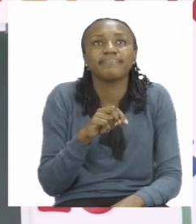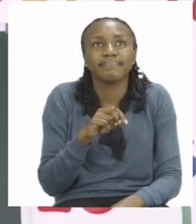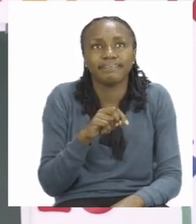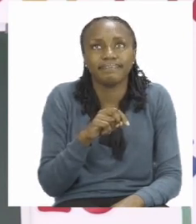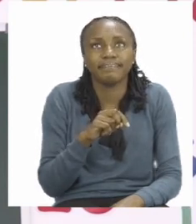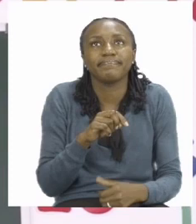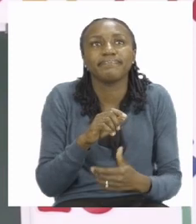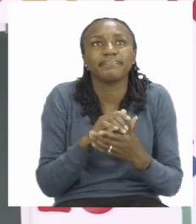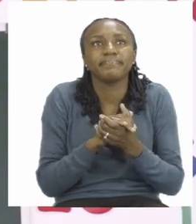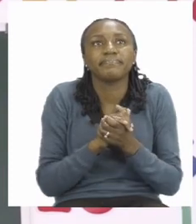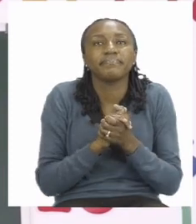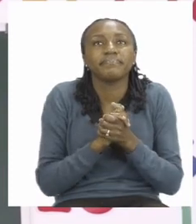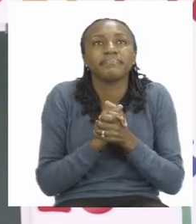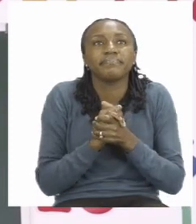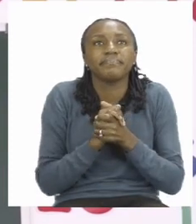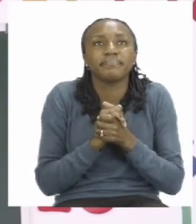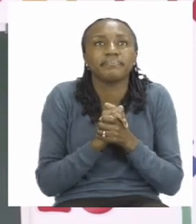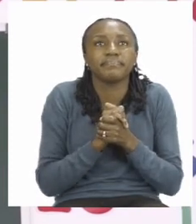3,